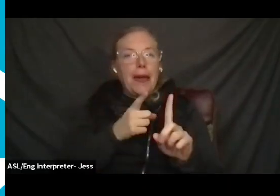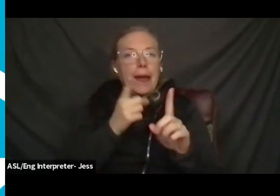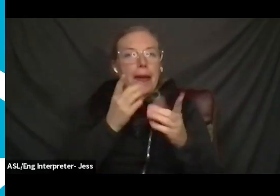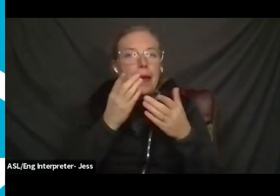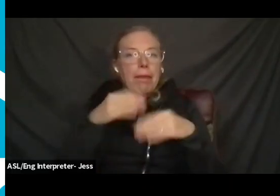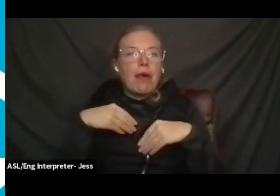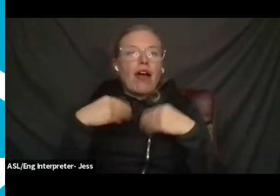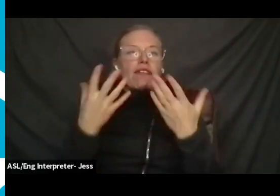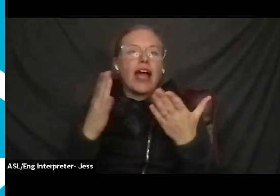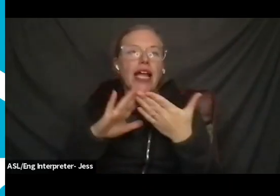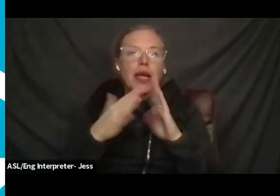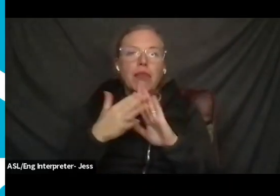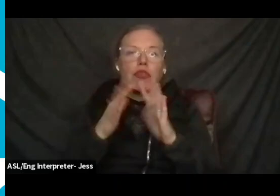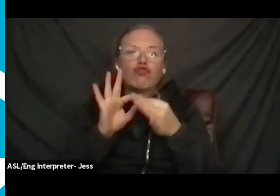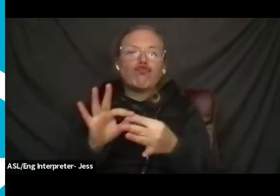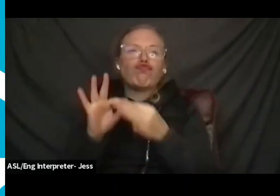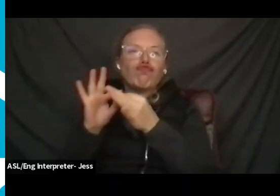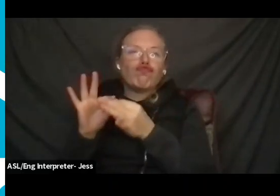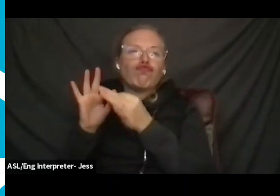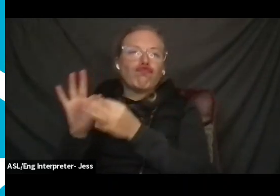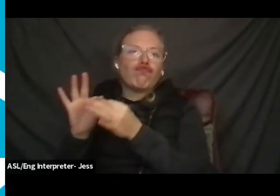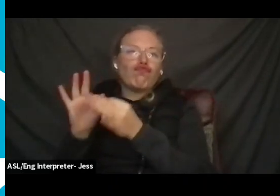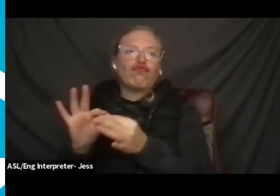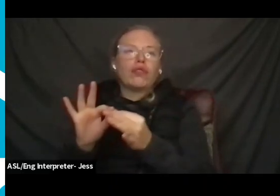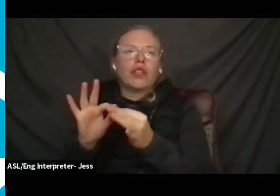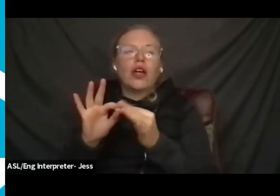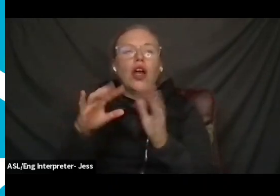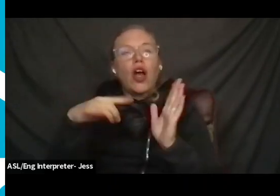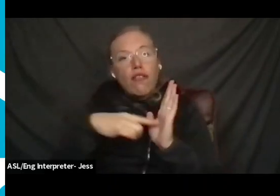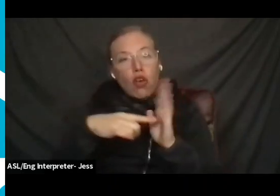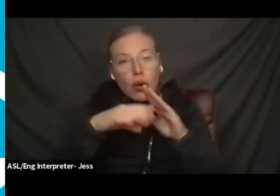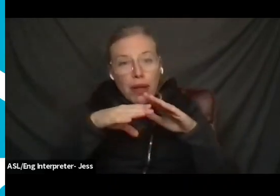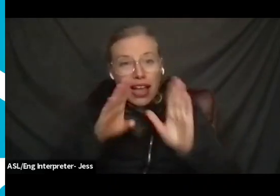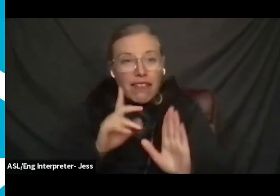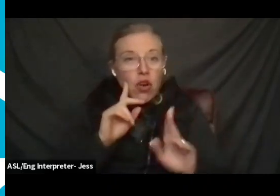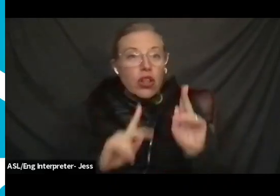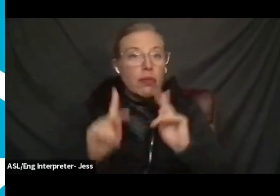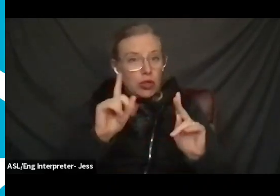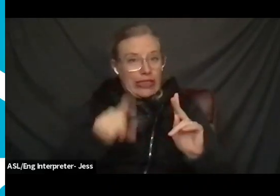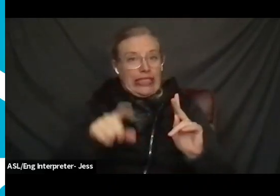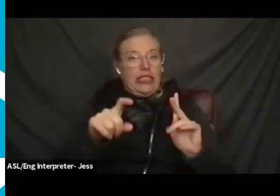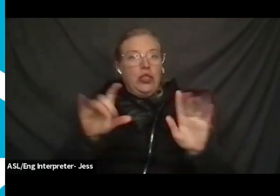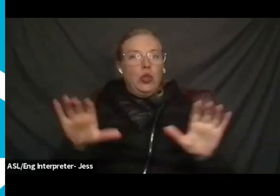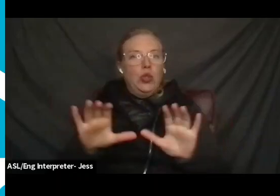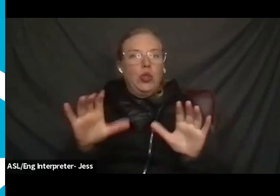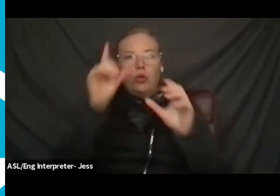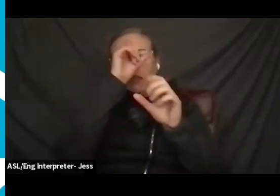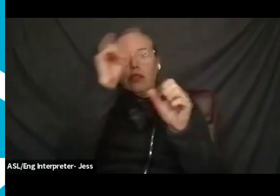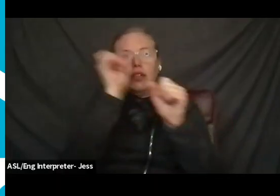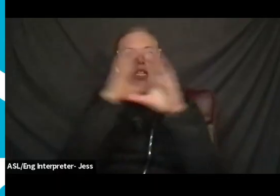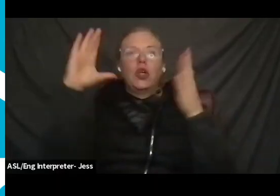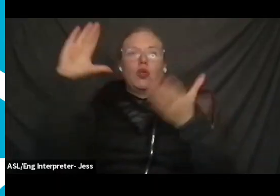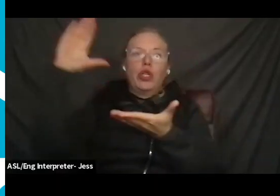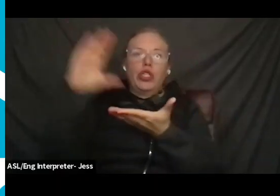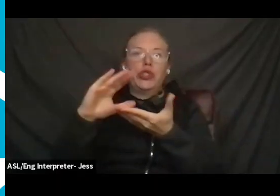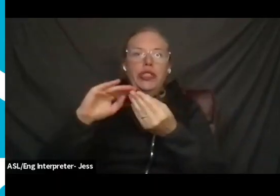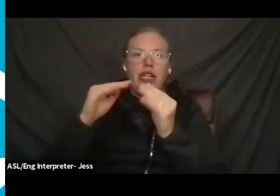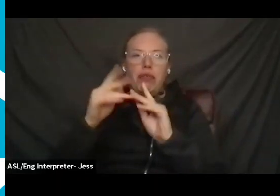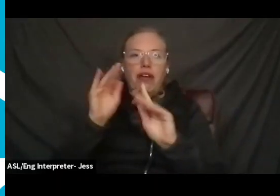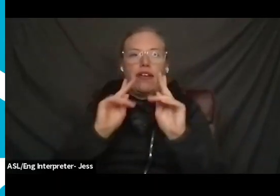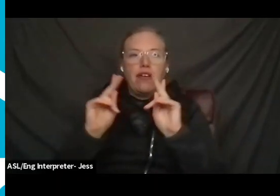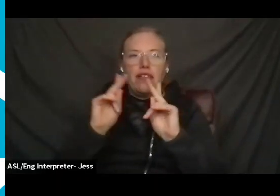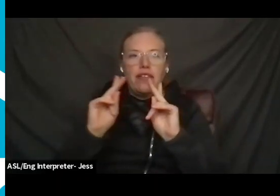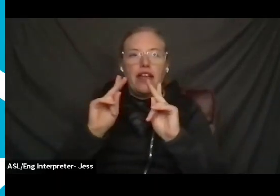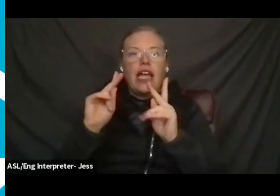to provide community relationships, to provide affordable housing for those in need. We do this with the vision to reduce the number of families living